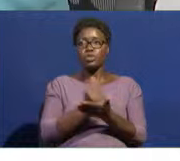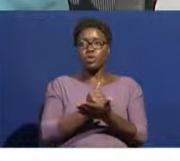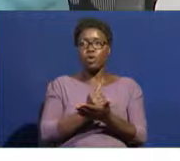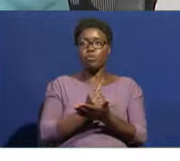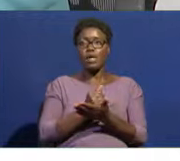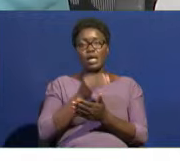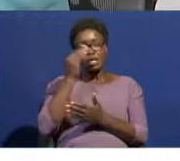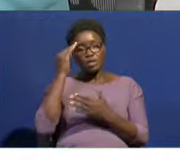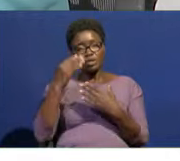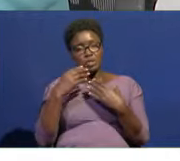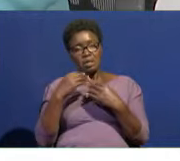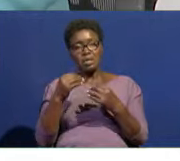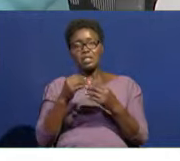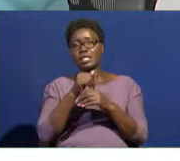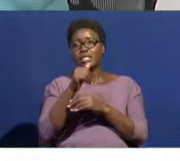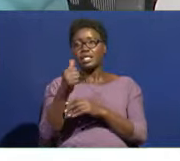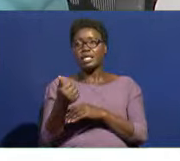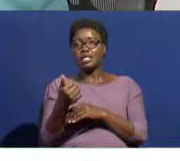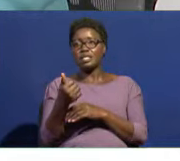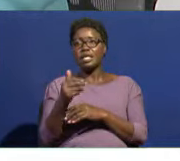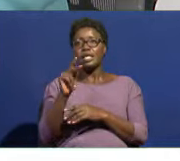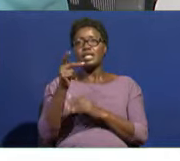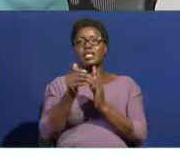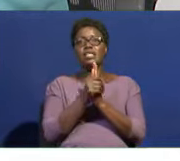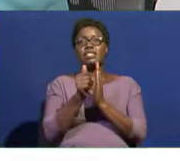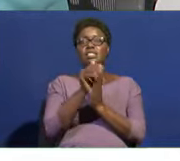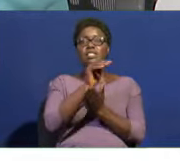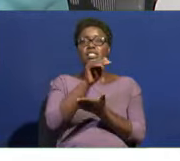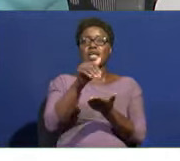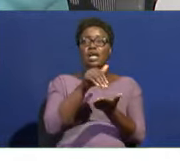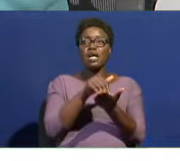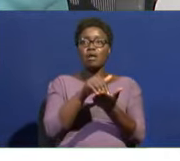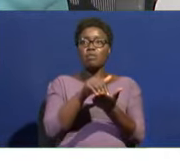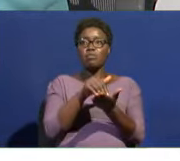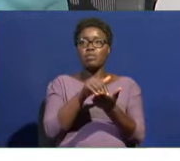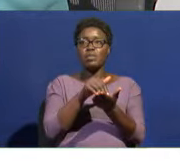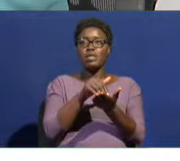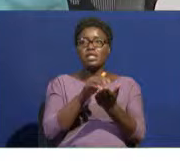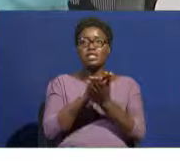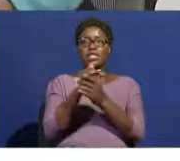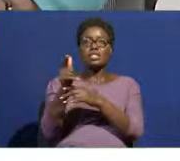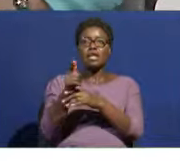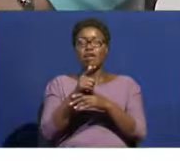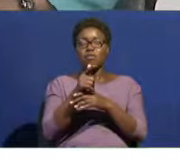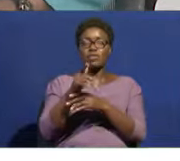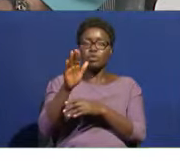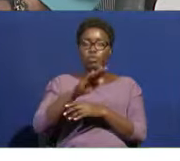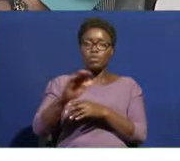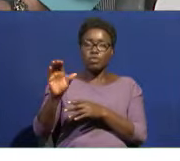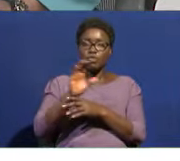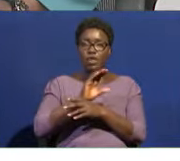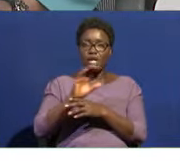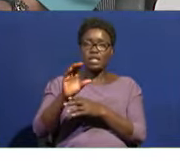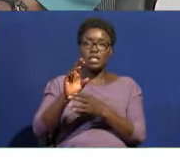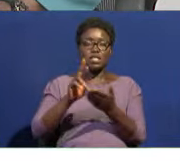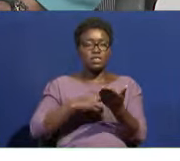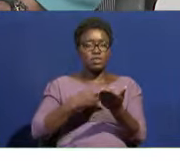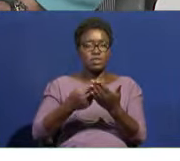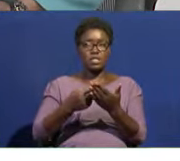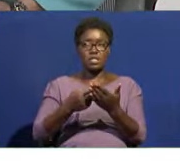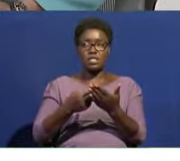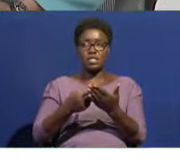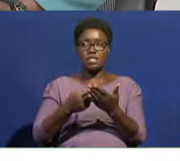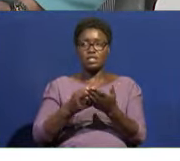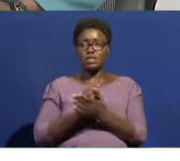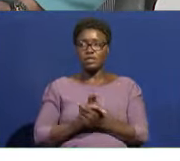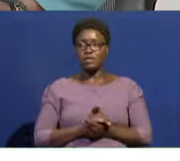health, alongside the Kenya Skills Hub. That's a virtual platform for career resources. This report was prepared